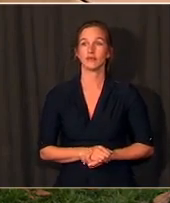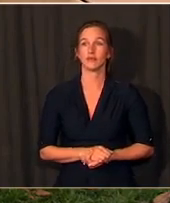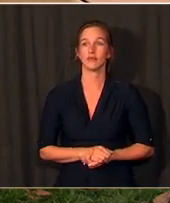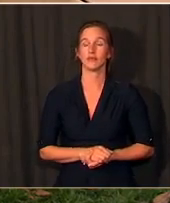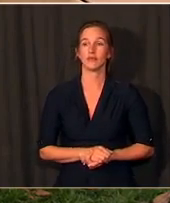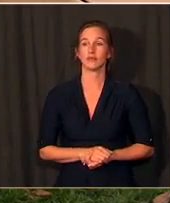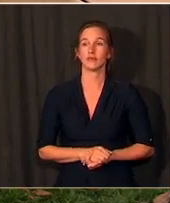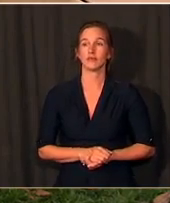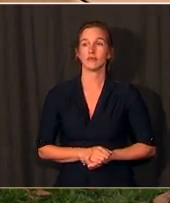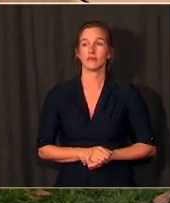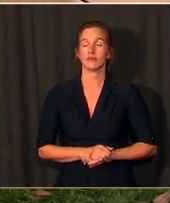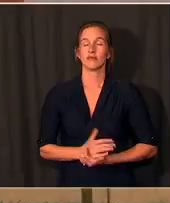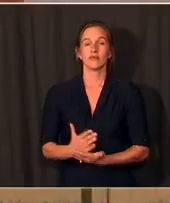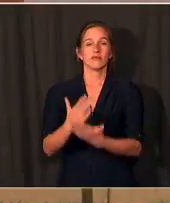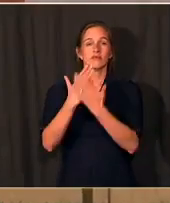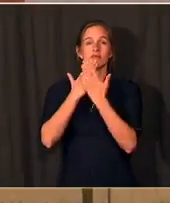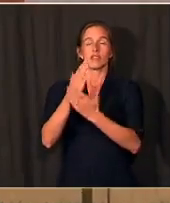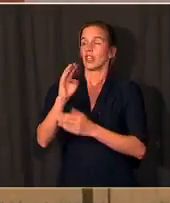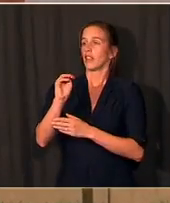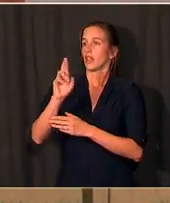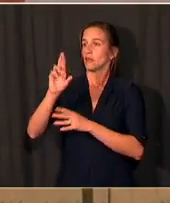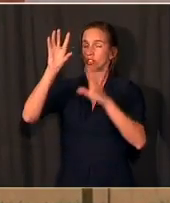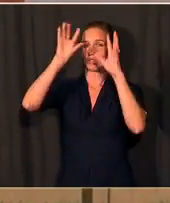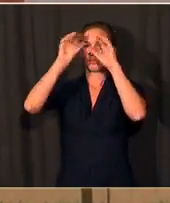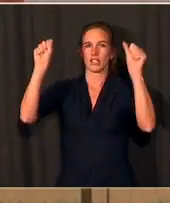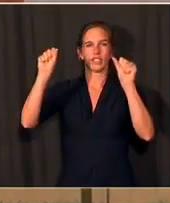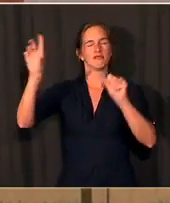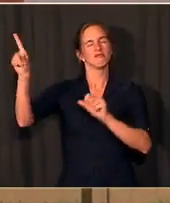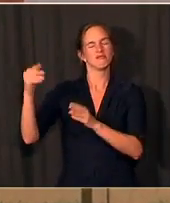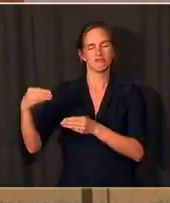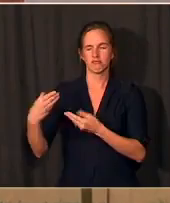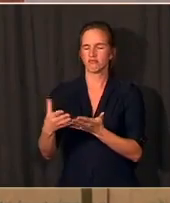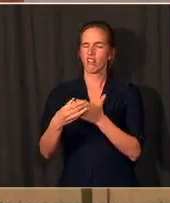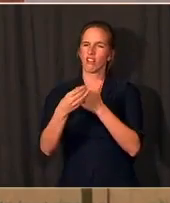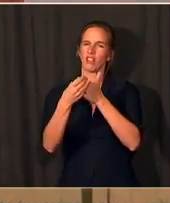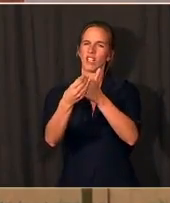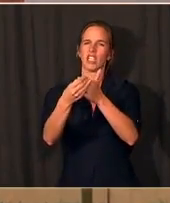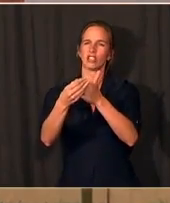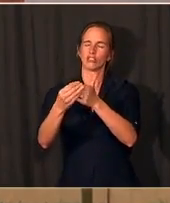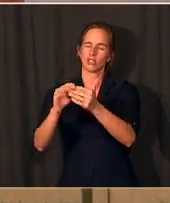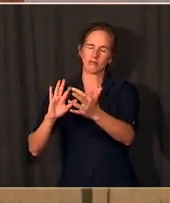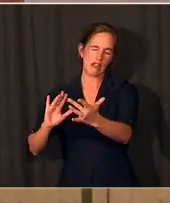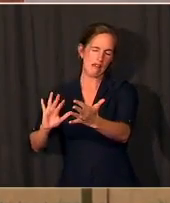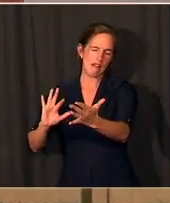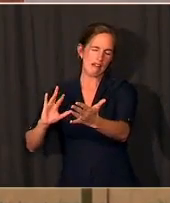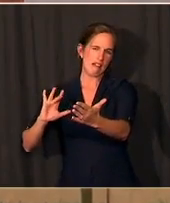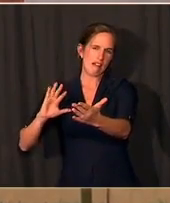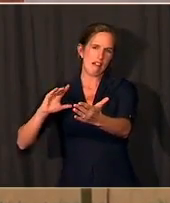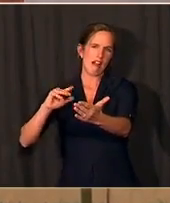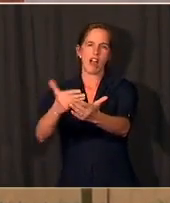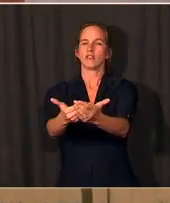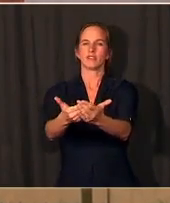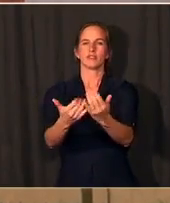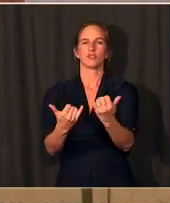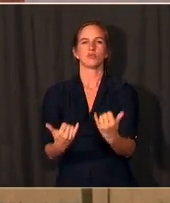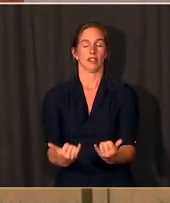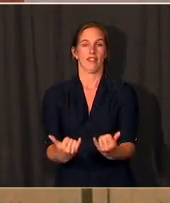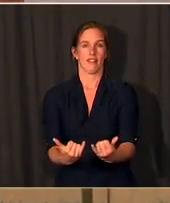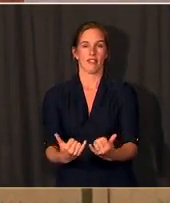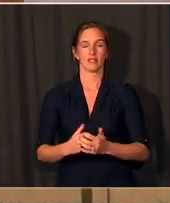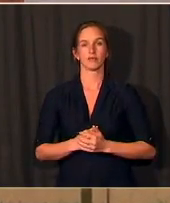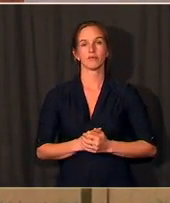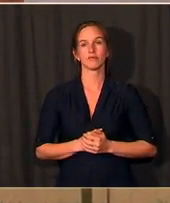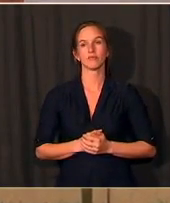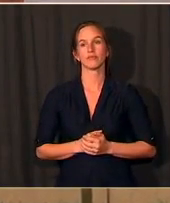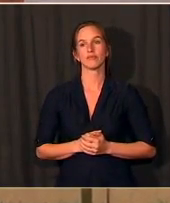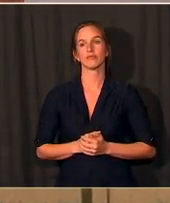Thank you, Mr. President, for providing the leadership that's gotten us where we are today. The success that Operation Warp Speed has